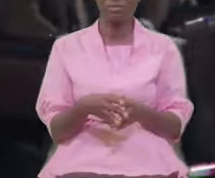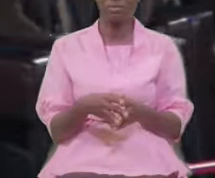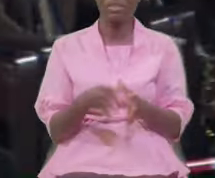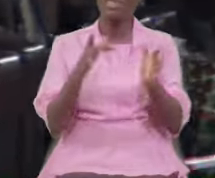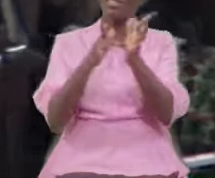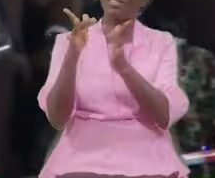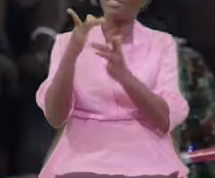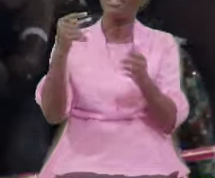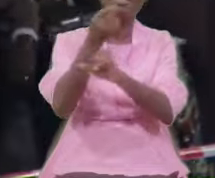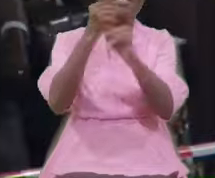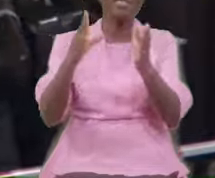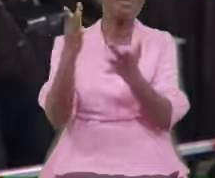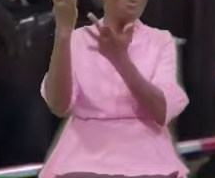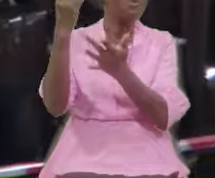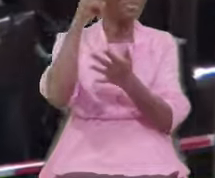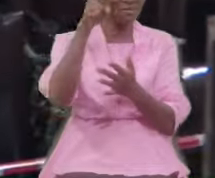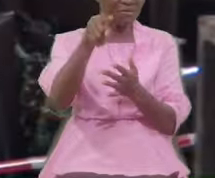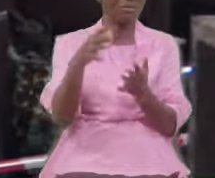is for